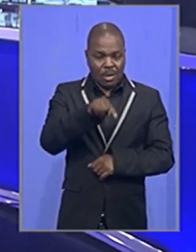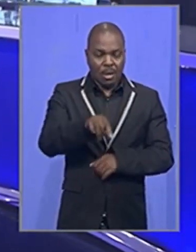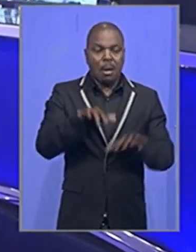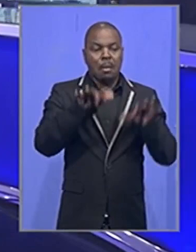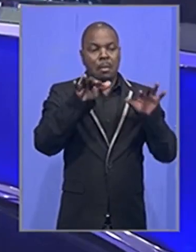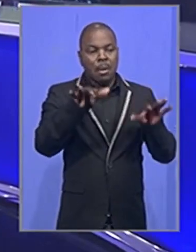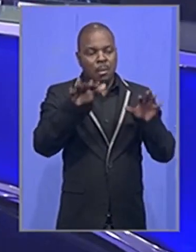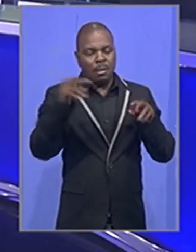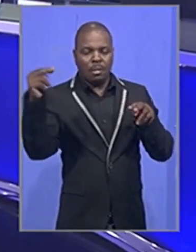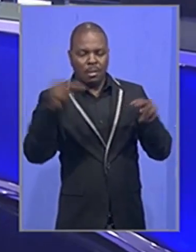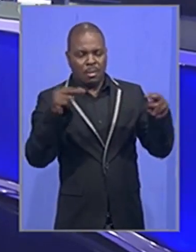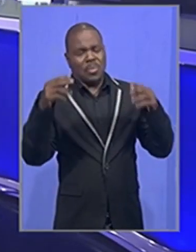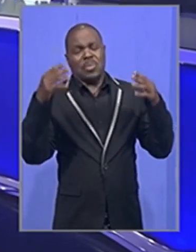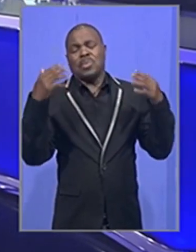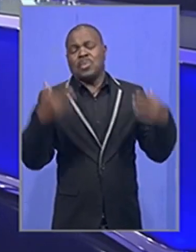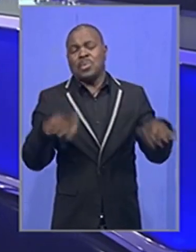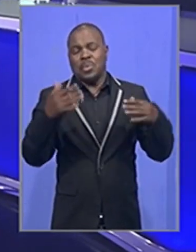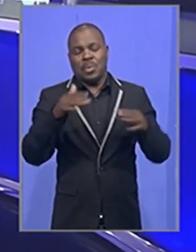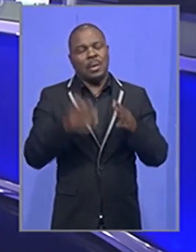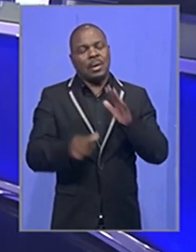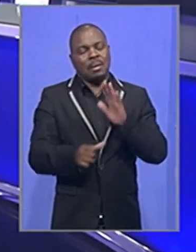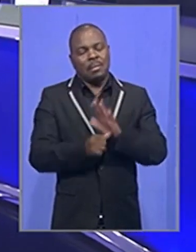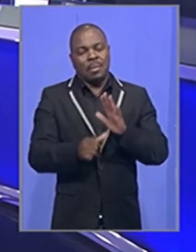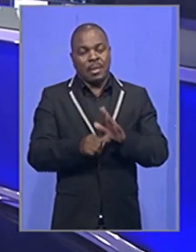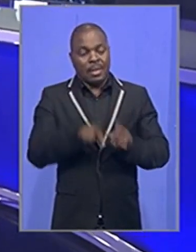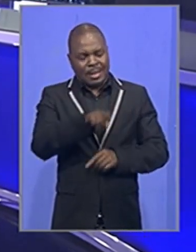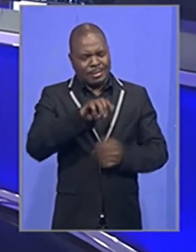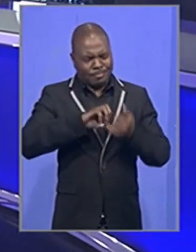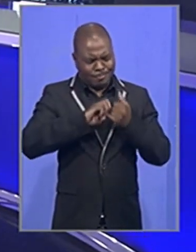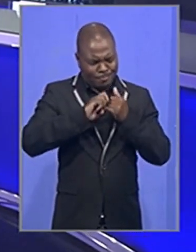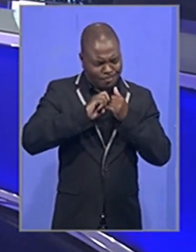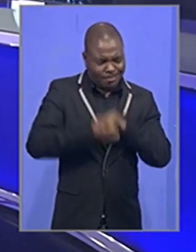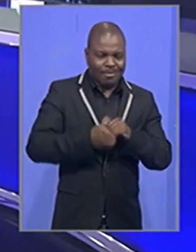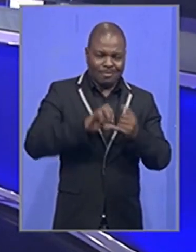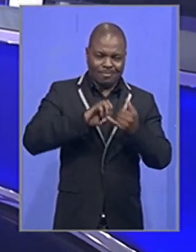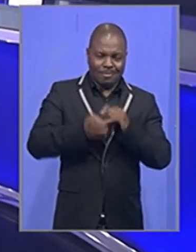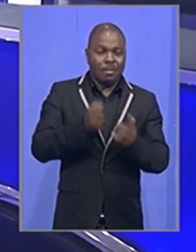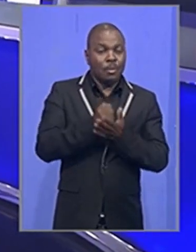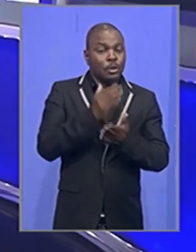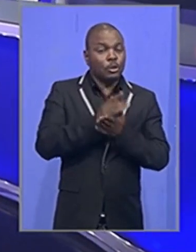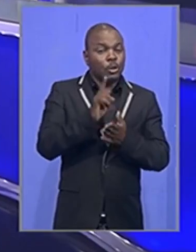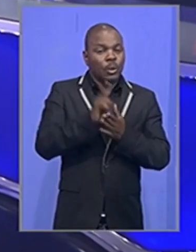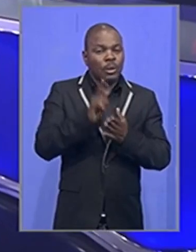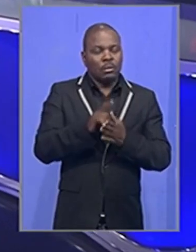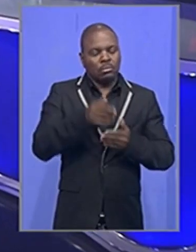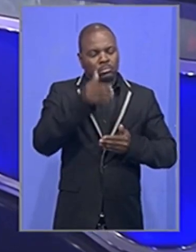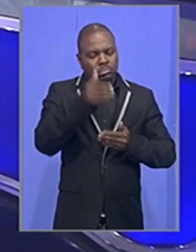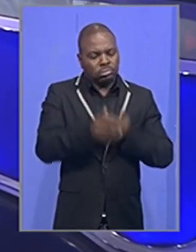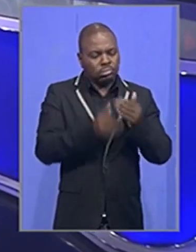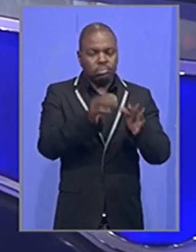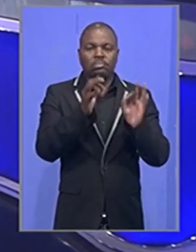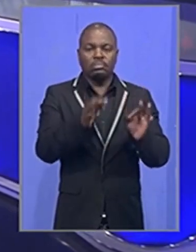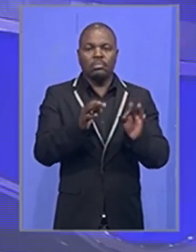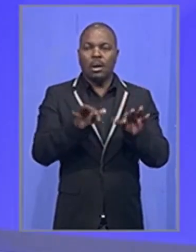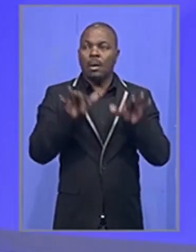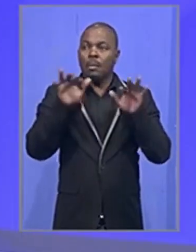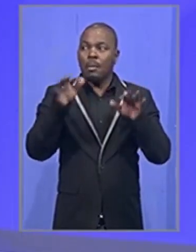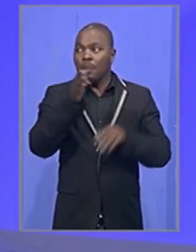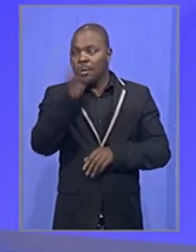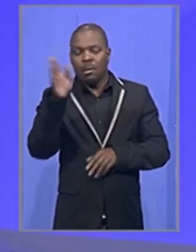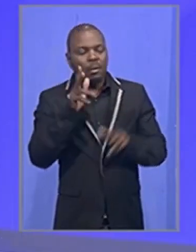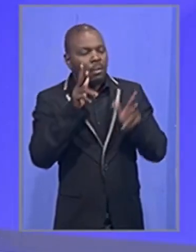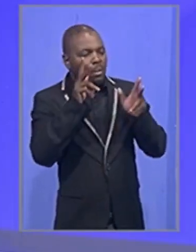le ditebello tse matla mme ba tla tlameha hore ba etse ka hohle etsa bonnete ba hore ba tsamaisa ditaba ka toka batho ba